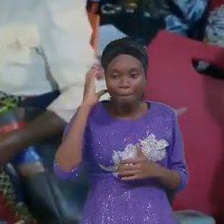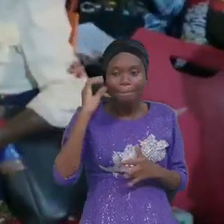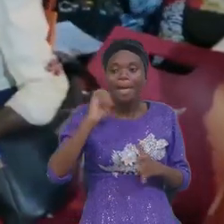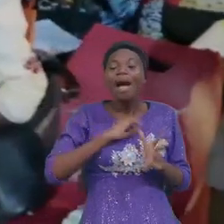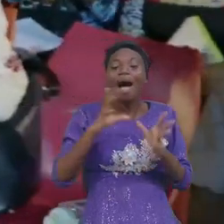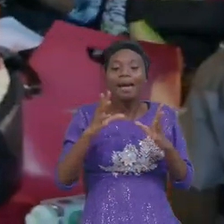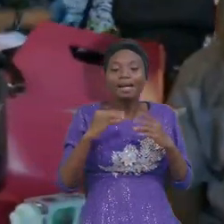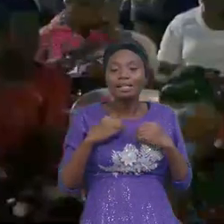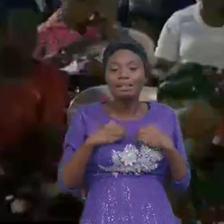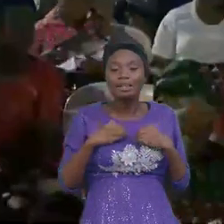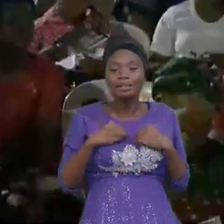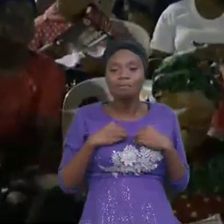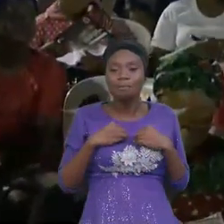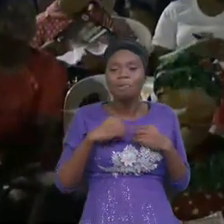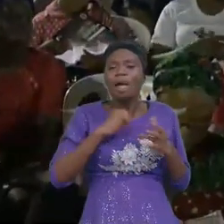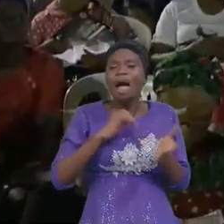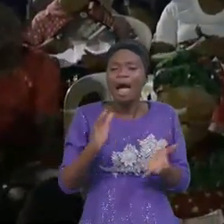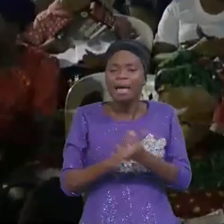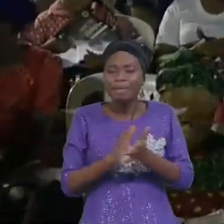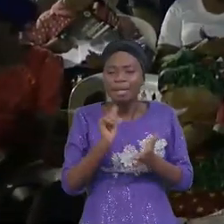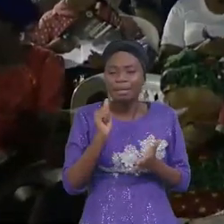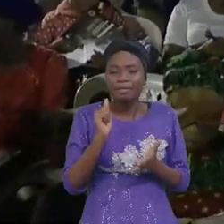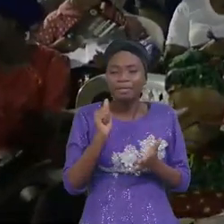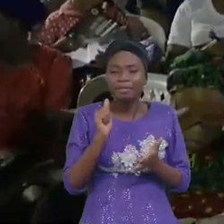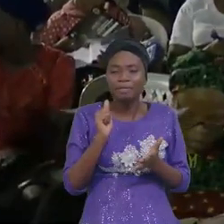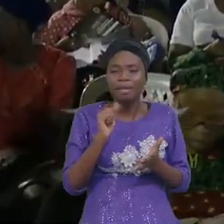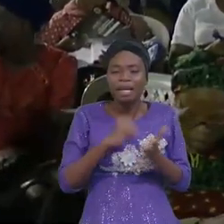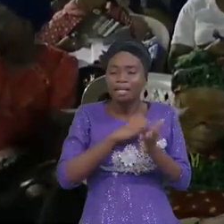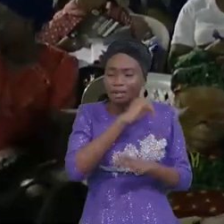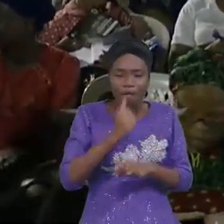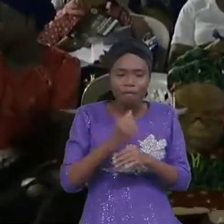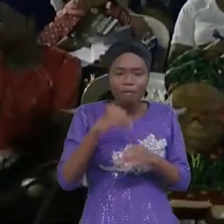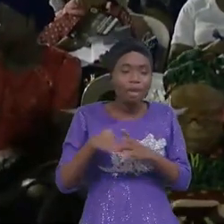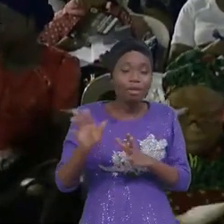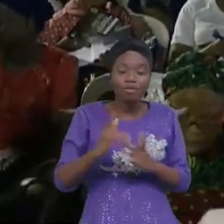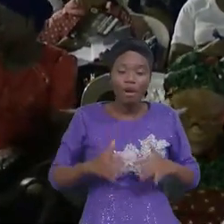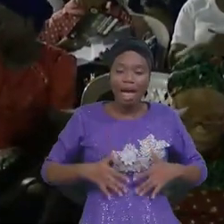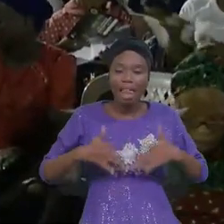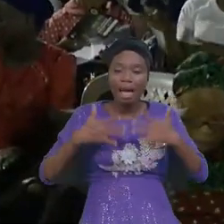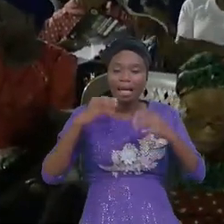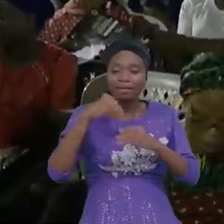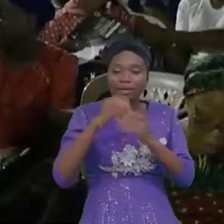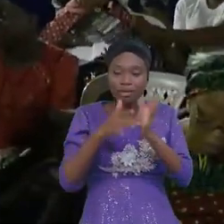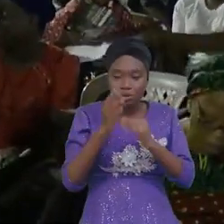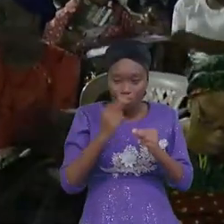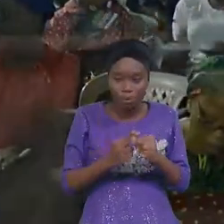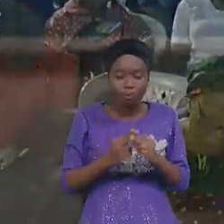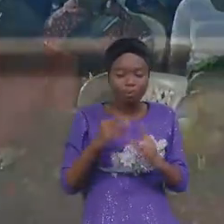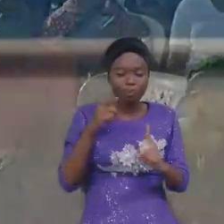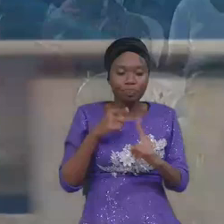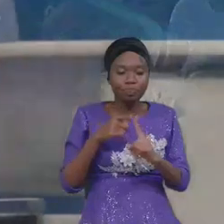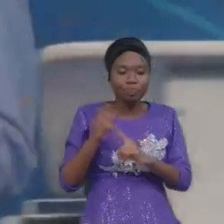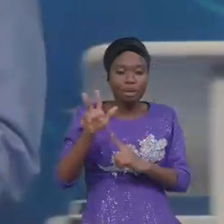accept. I believe. It's confirmed in your life in Jesus' name. We're looking at point number three